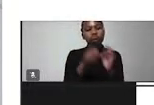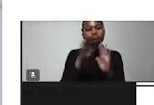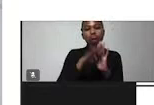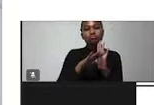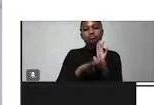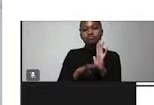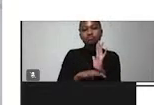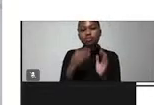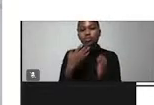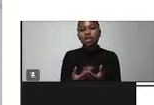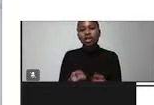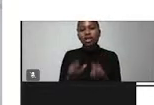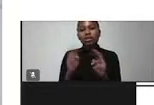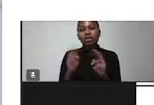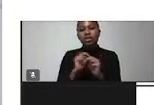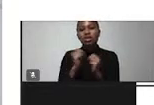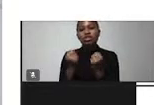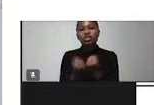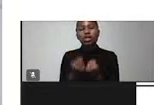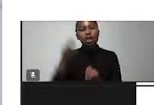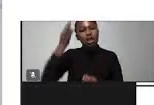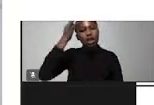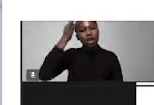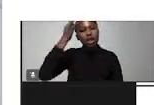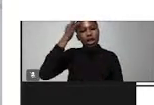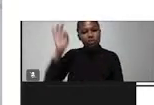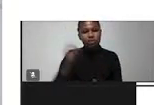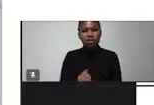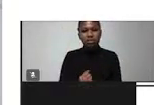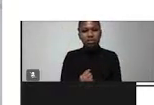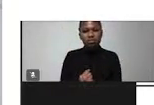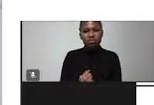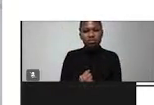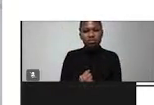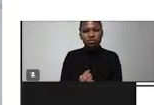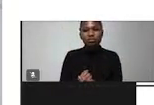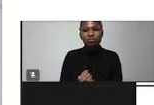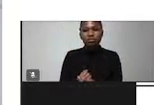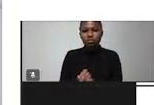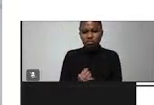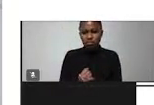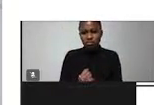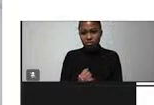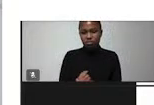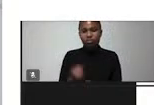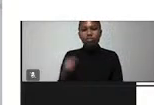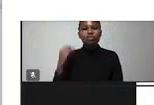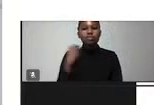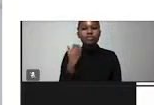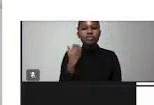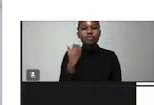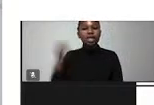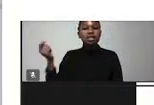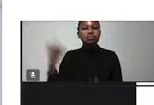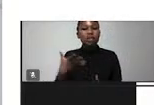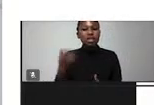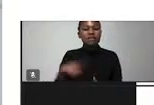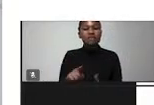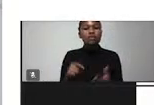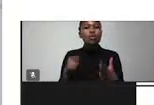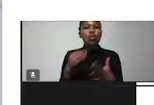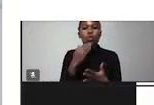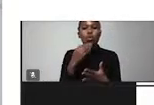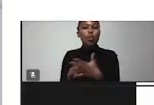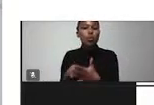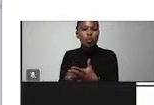in terms of national government is being, there's so many fiscal constraints, it's being cut, so it's becoming expensive for entrepreneurs, and which we're trying to